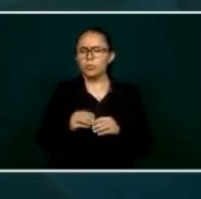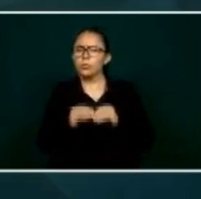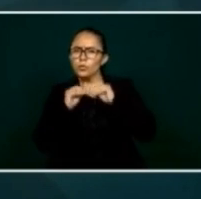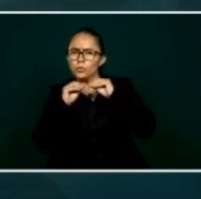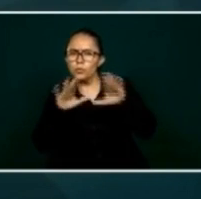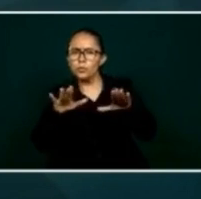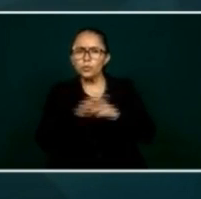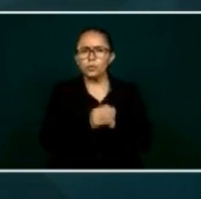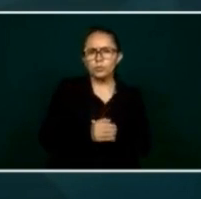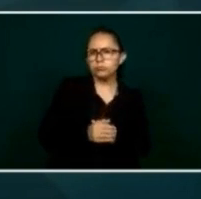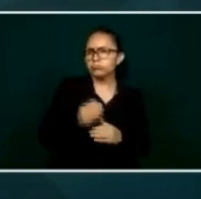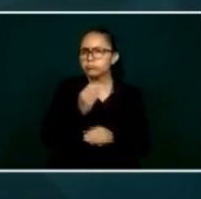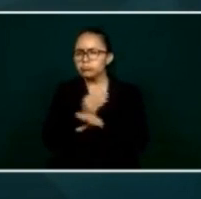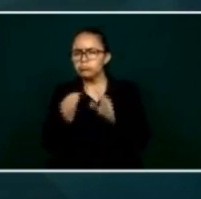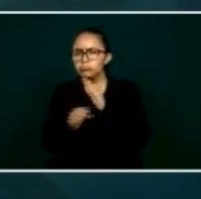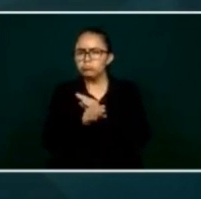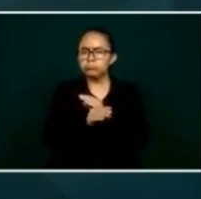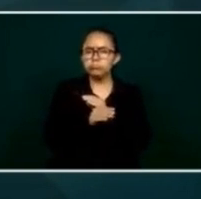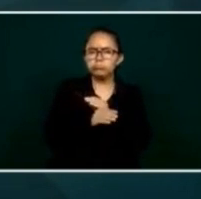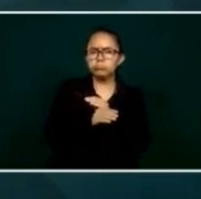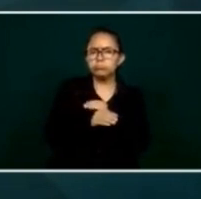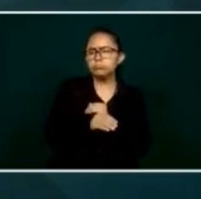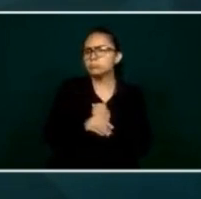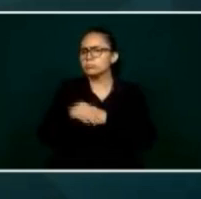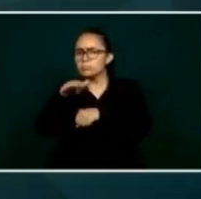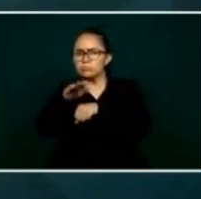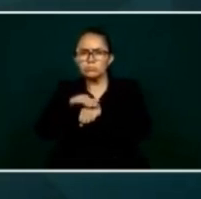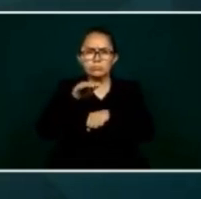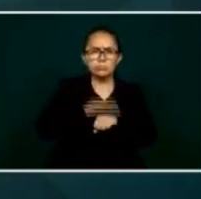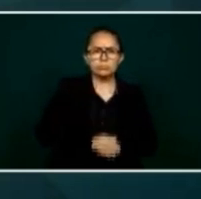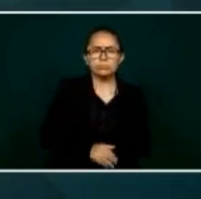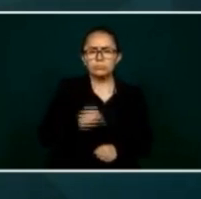receiving information and reports